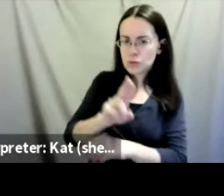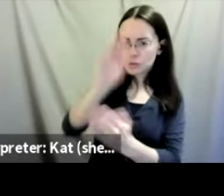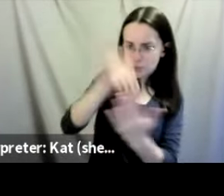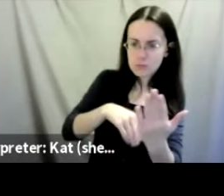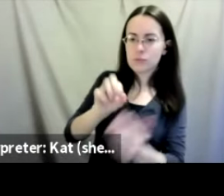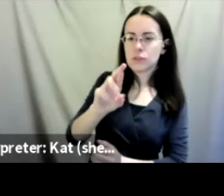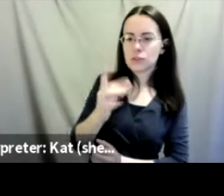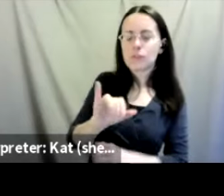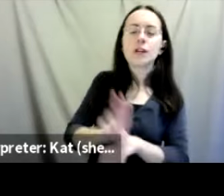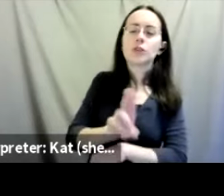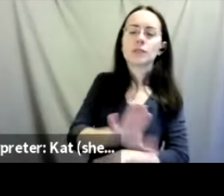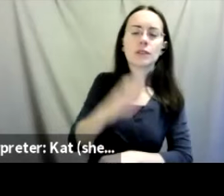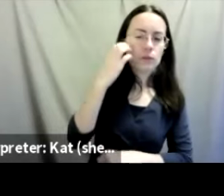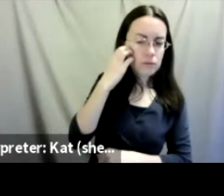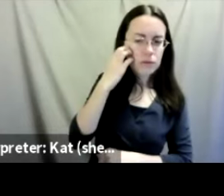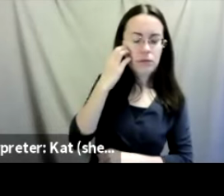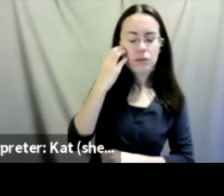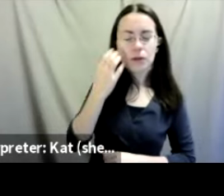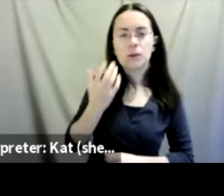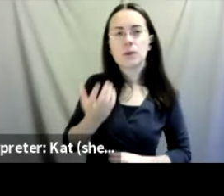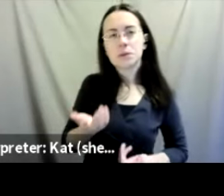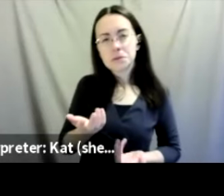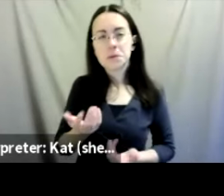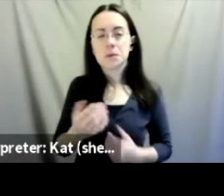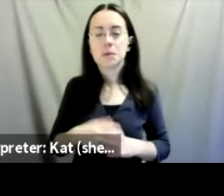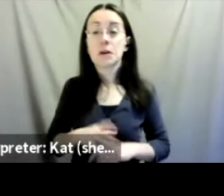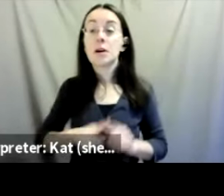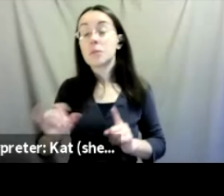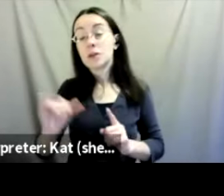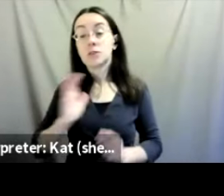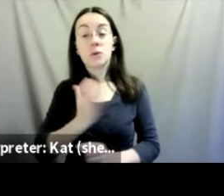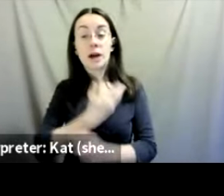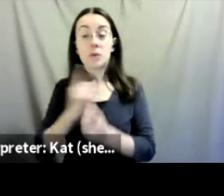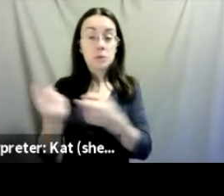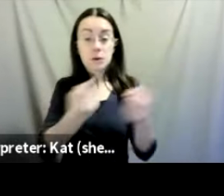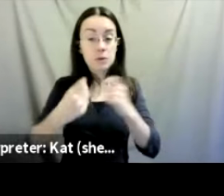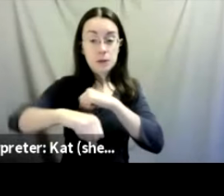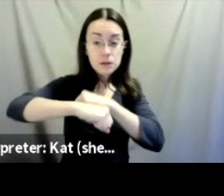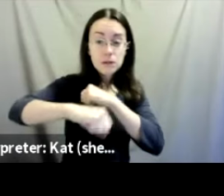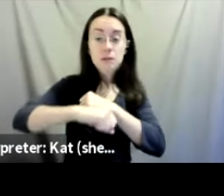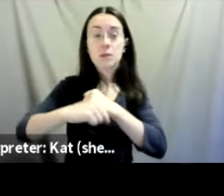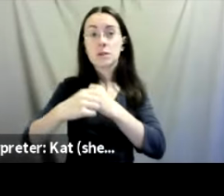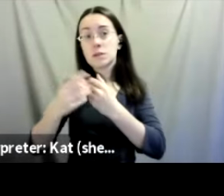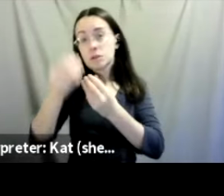we were also upfront in all of our recruitment materials, like